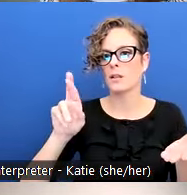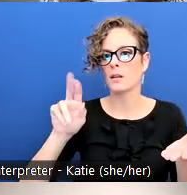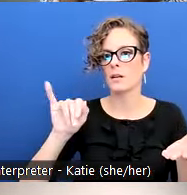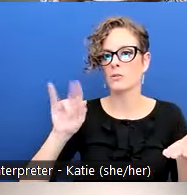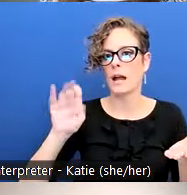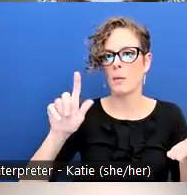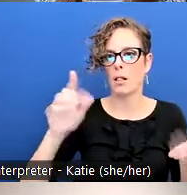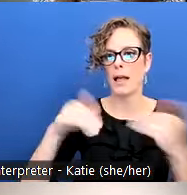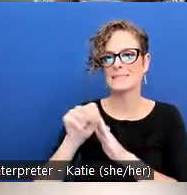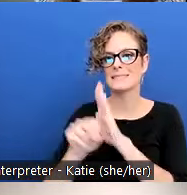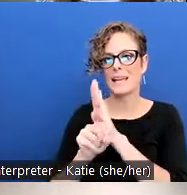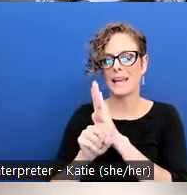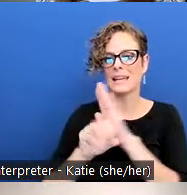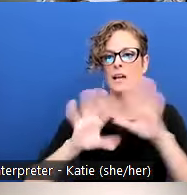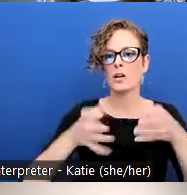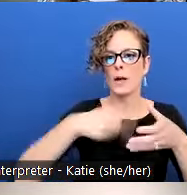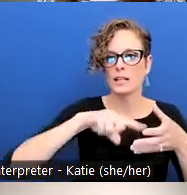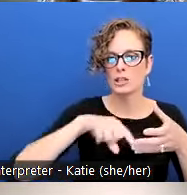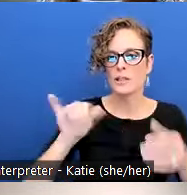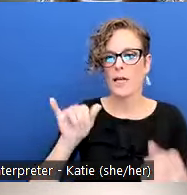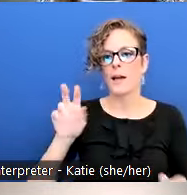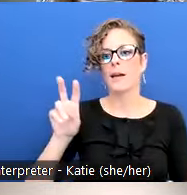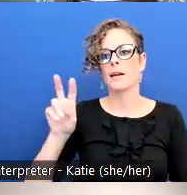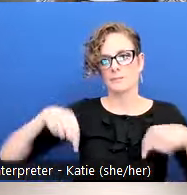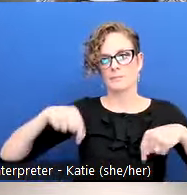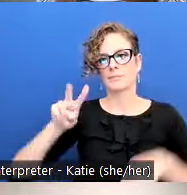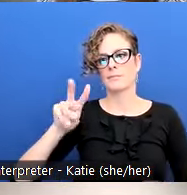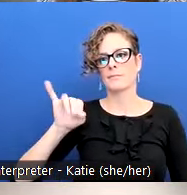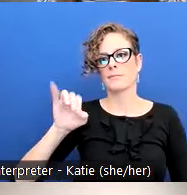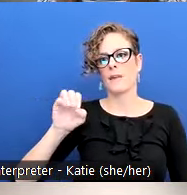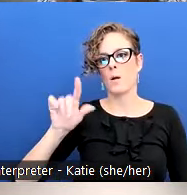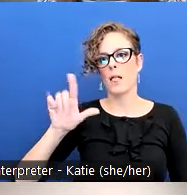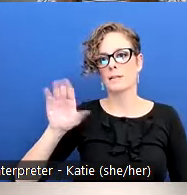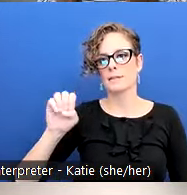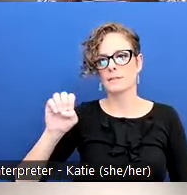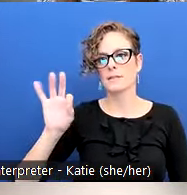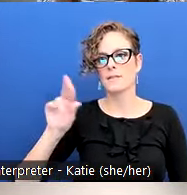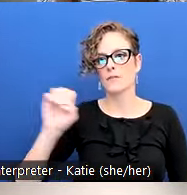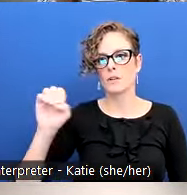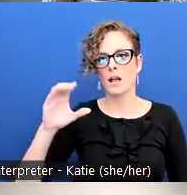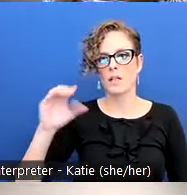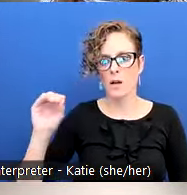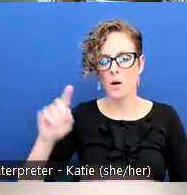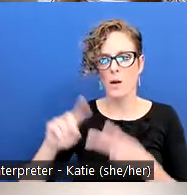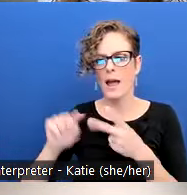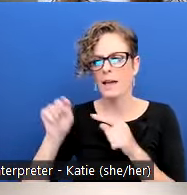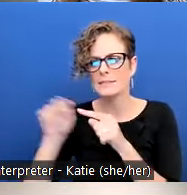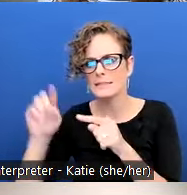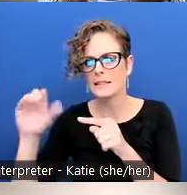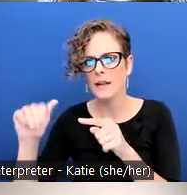coalitions like Violence for Colorado and CCASA. And lastly, it adds some language around